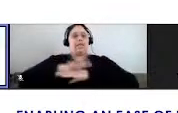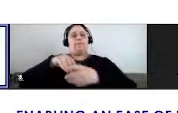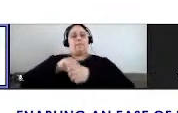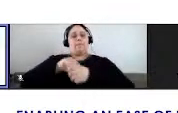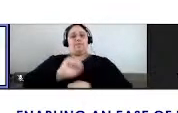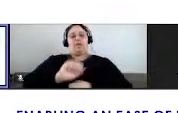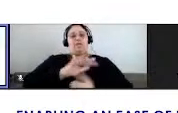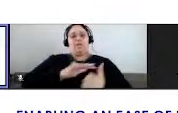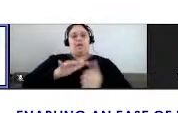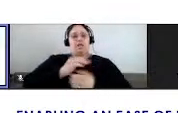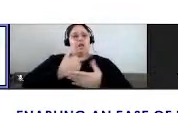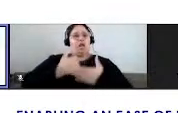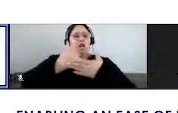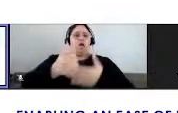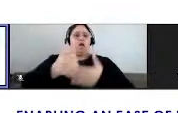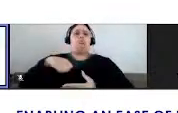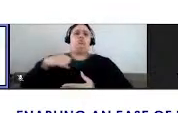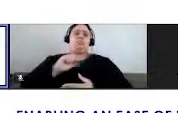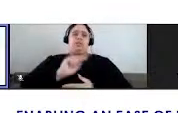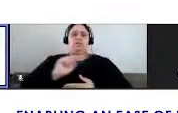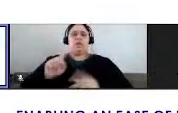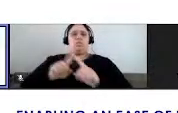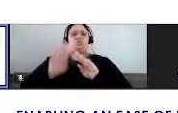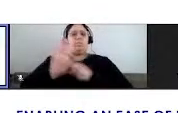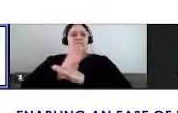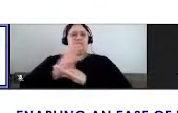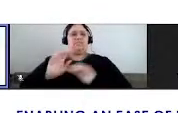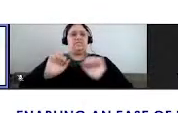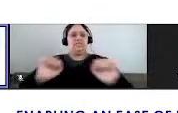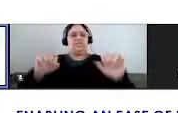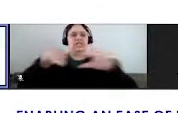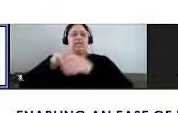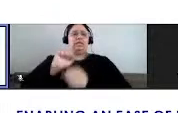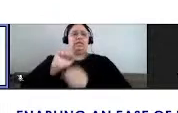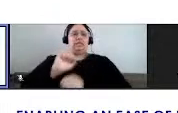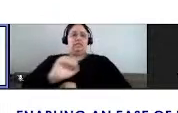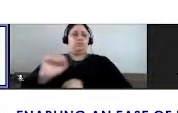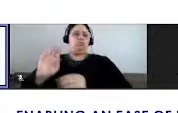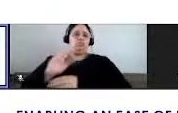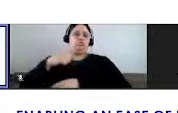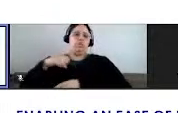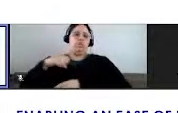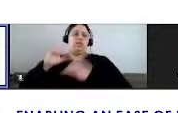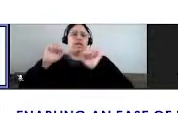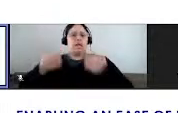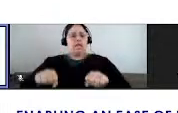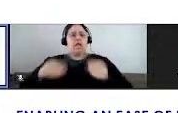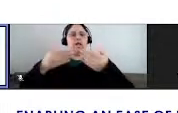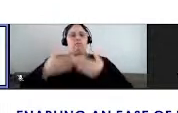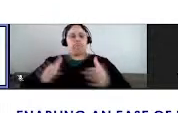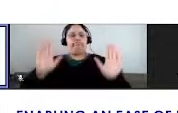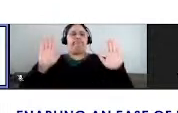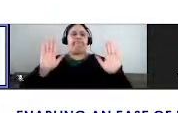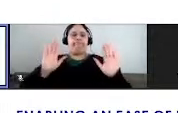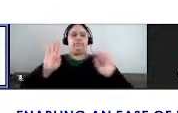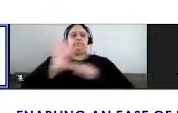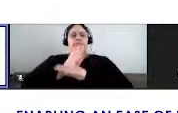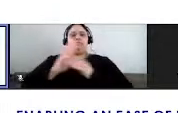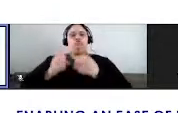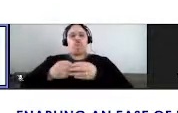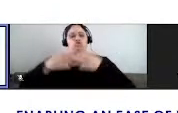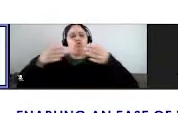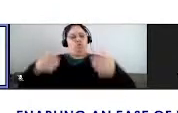area helps these municipalities and businesses within these municipalities to unlock business